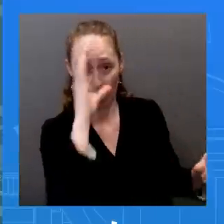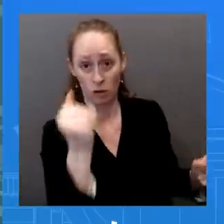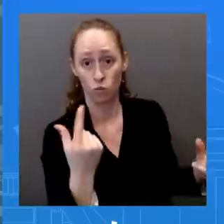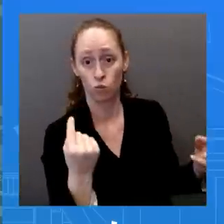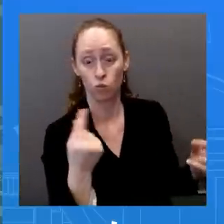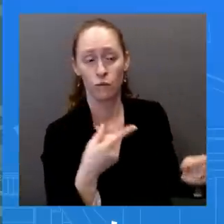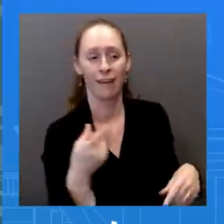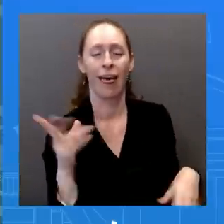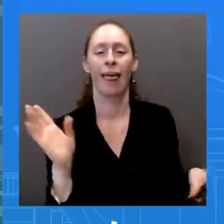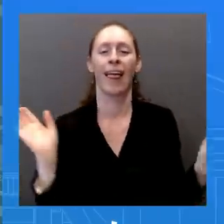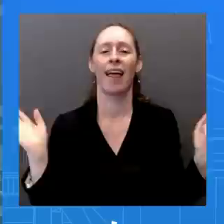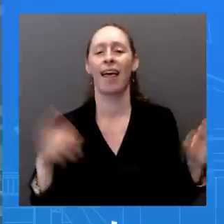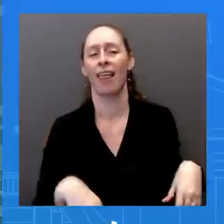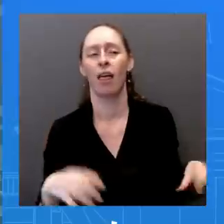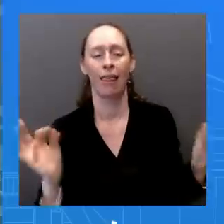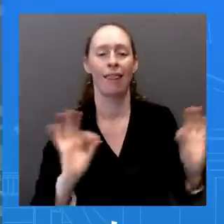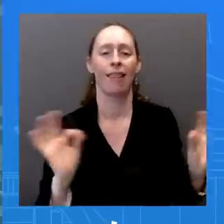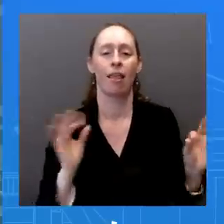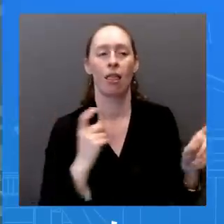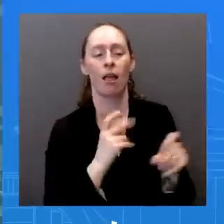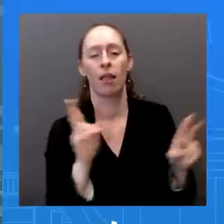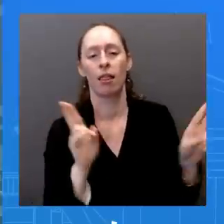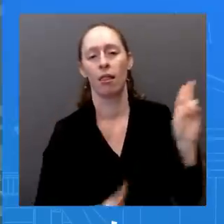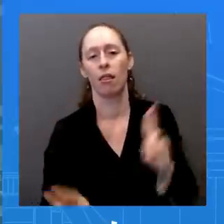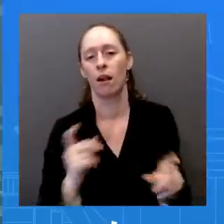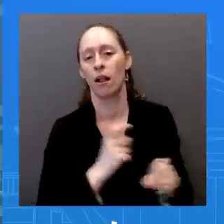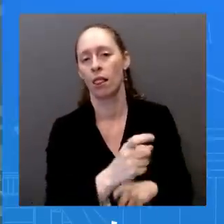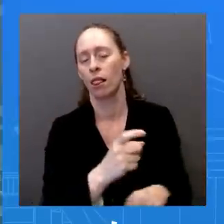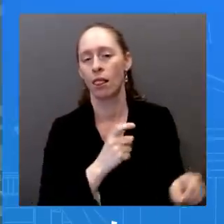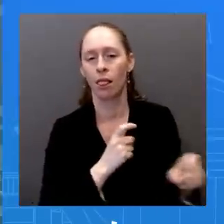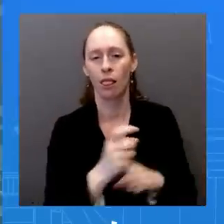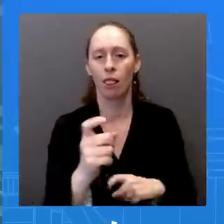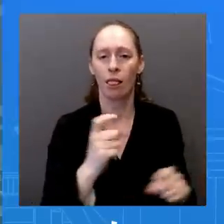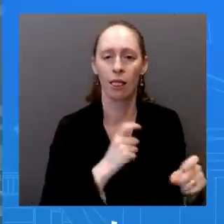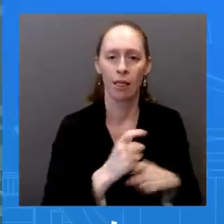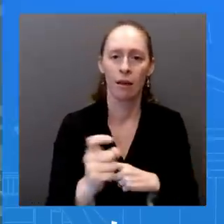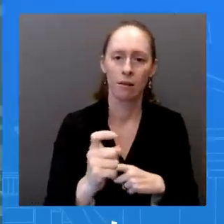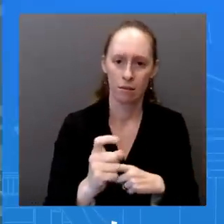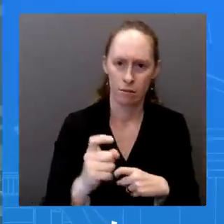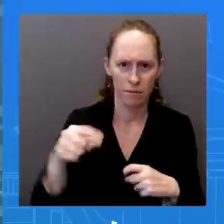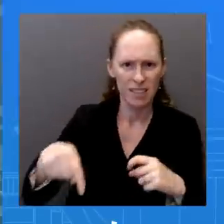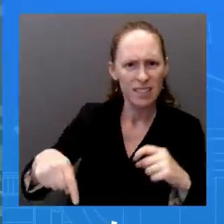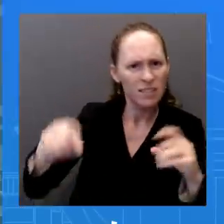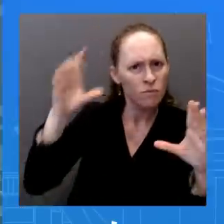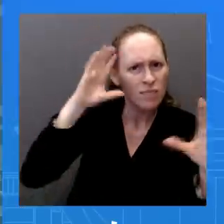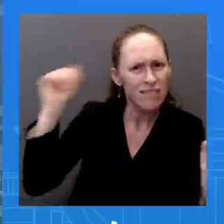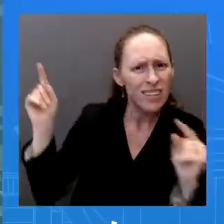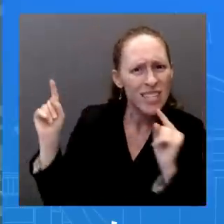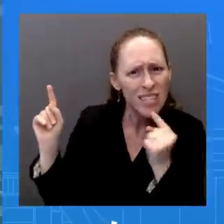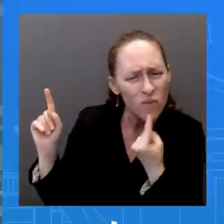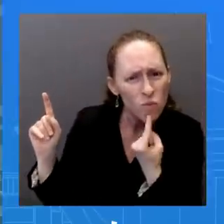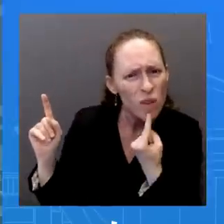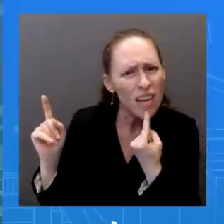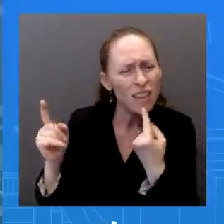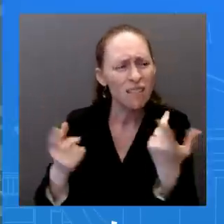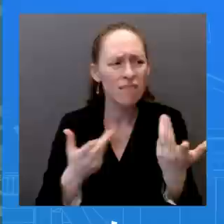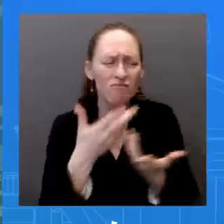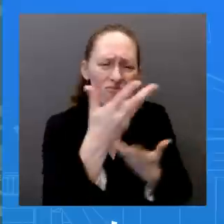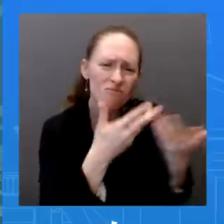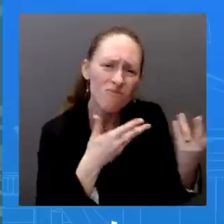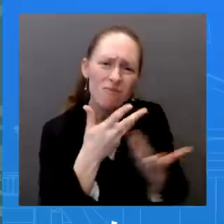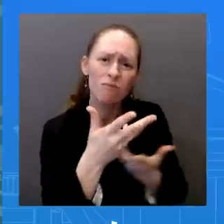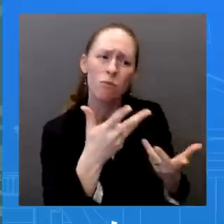a president, along with Congress, that made it happen because of his leadership. So again, we're going to